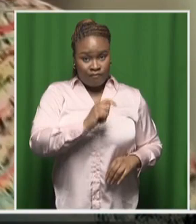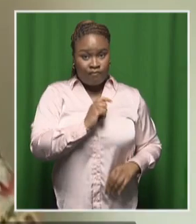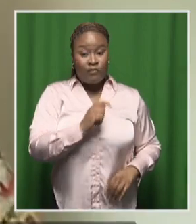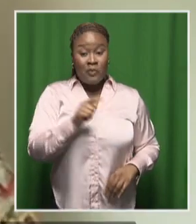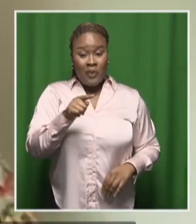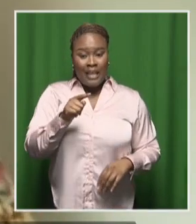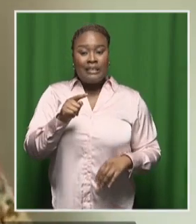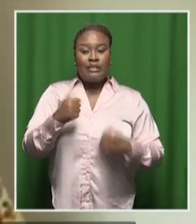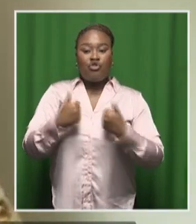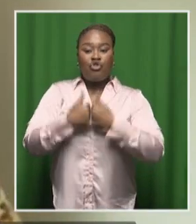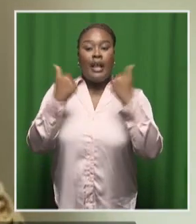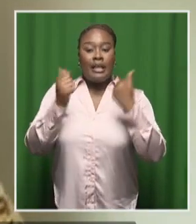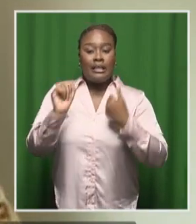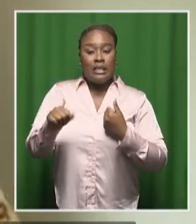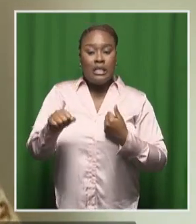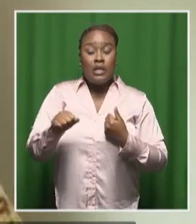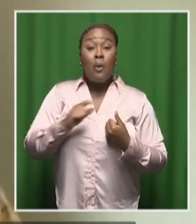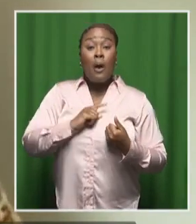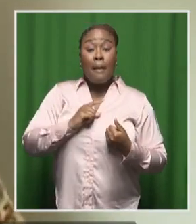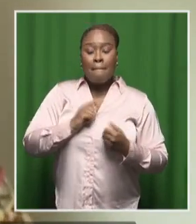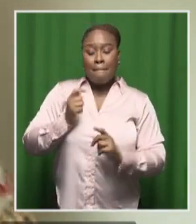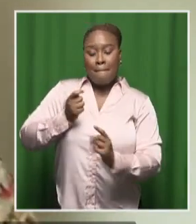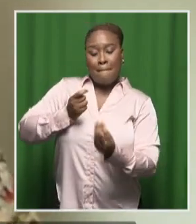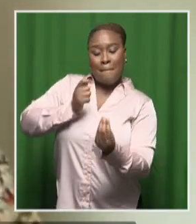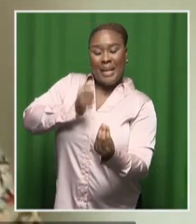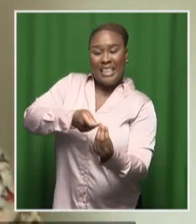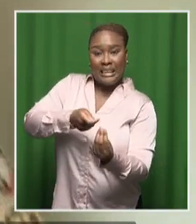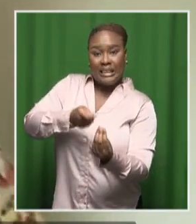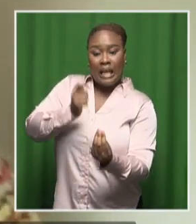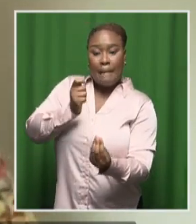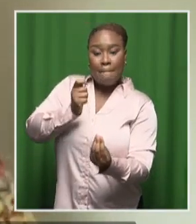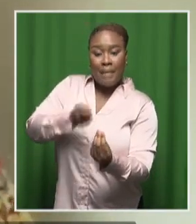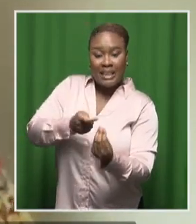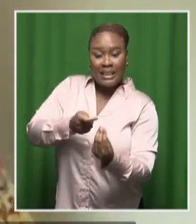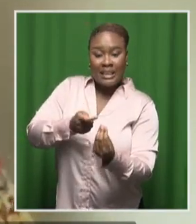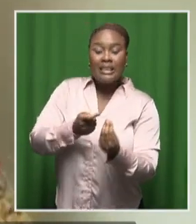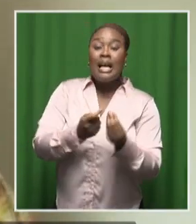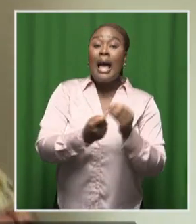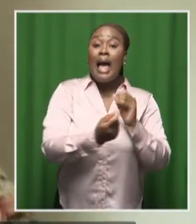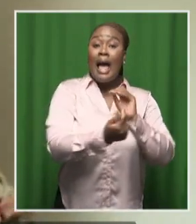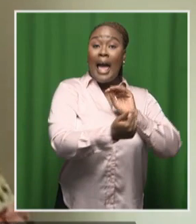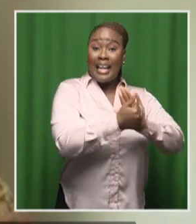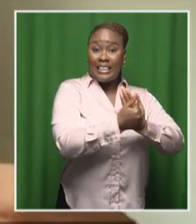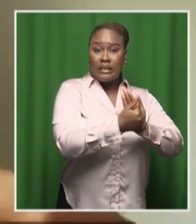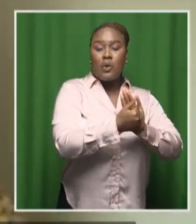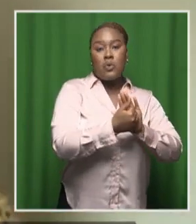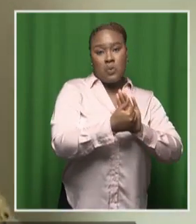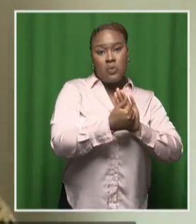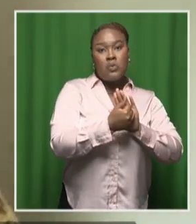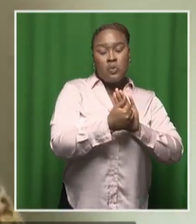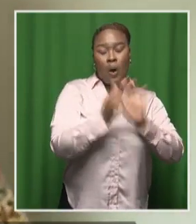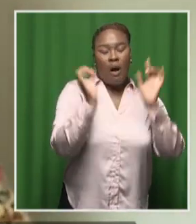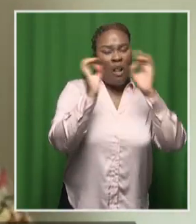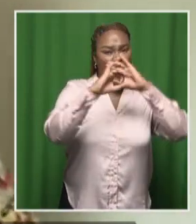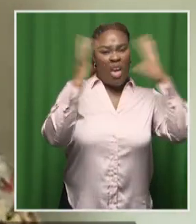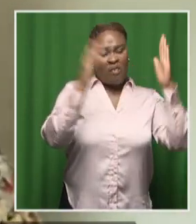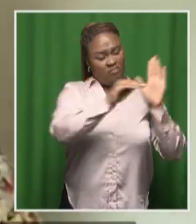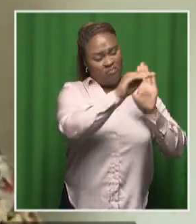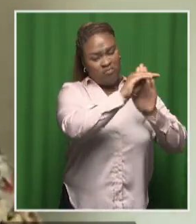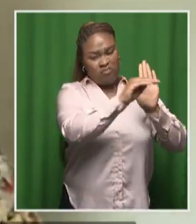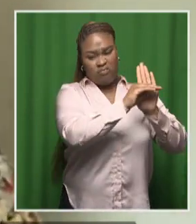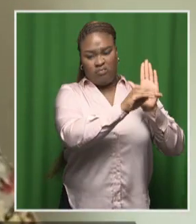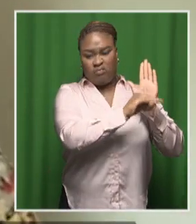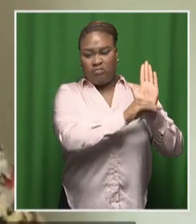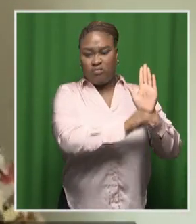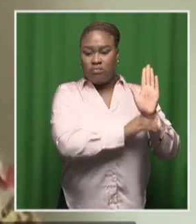like I said, the Maintenance Act is fairly progressive. It has all the remedies to be able